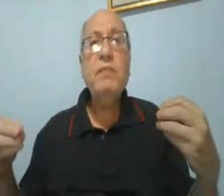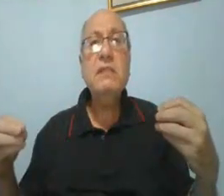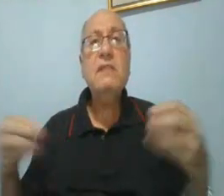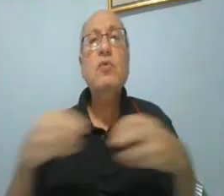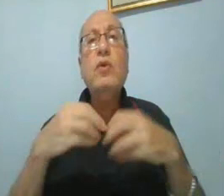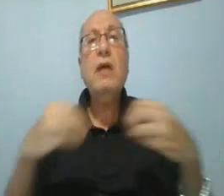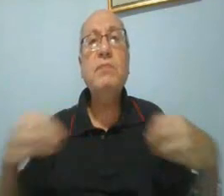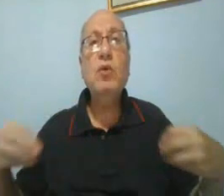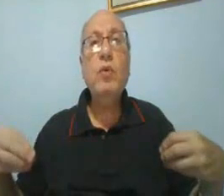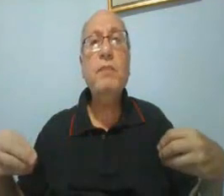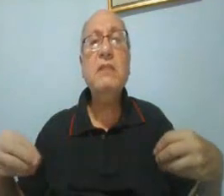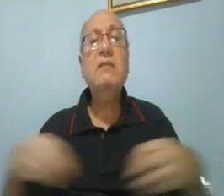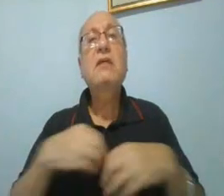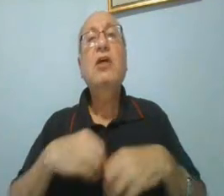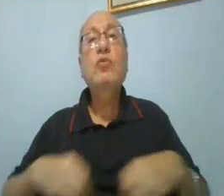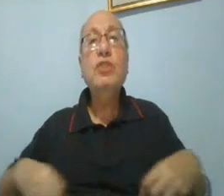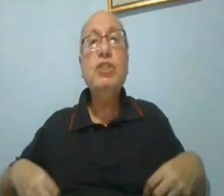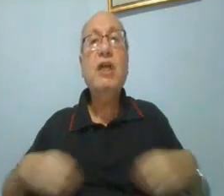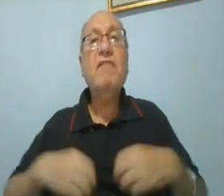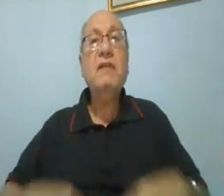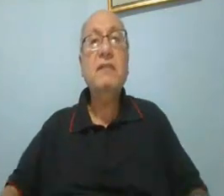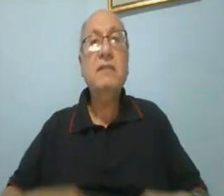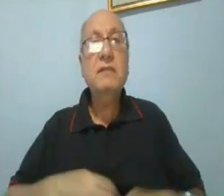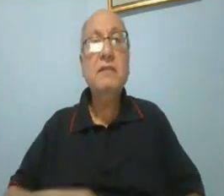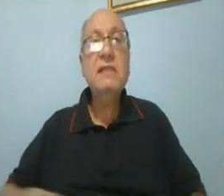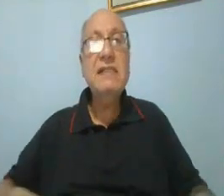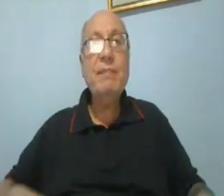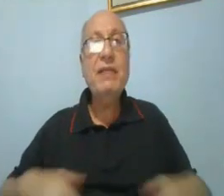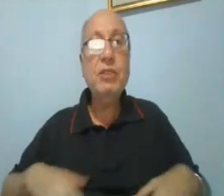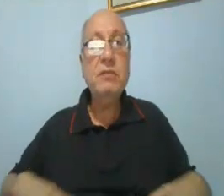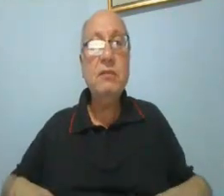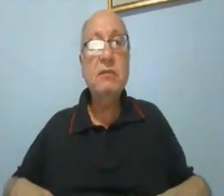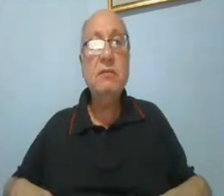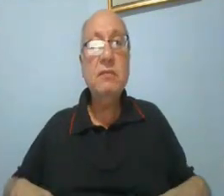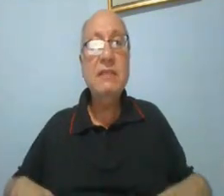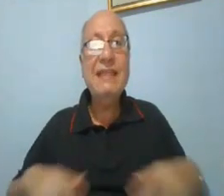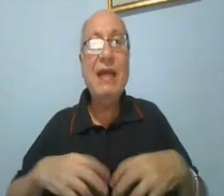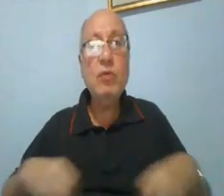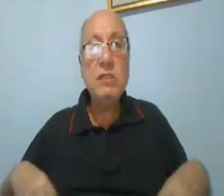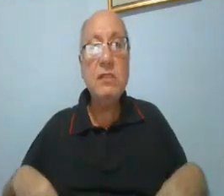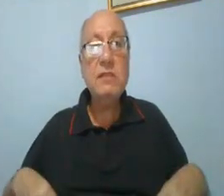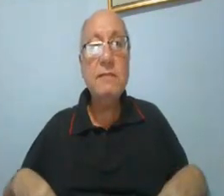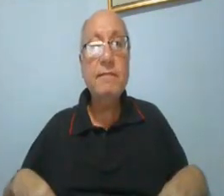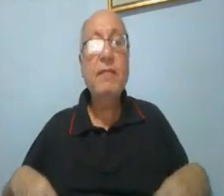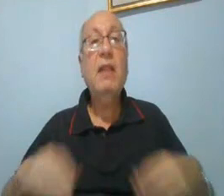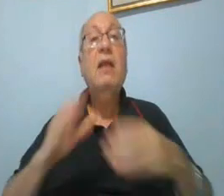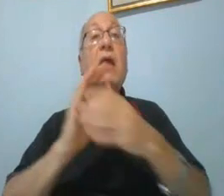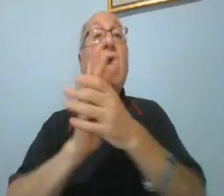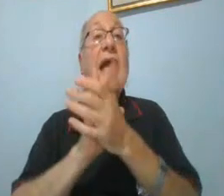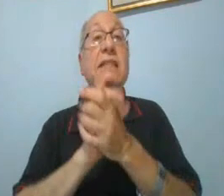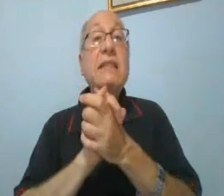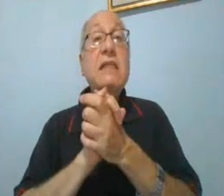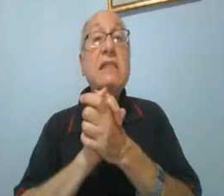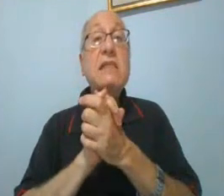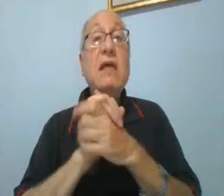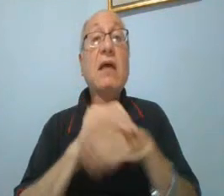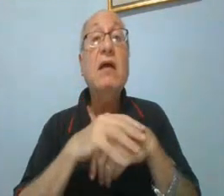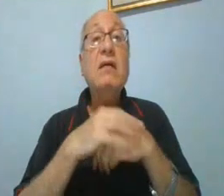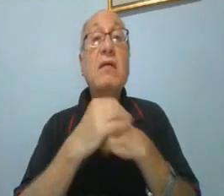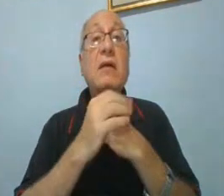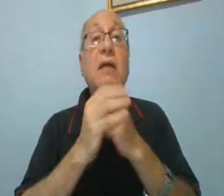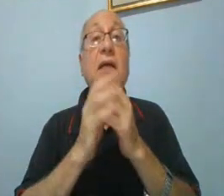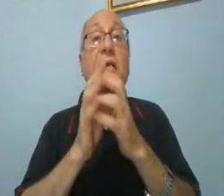Rubbing equipments or rubbed equipment which cover the patient, the towels. And there